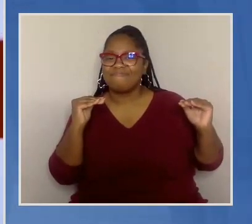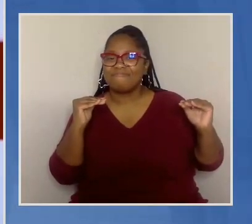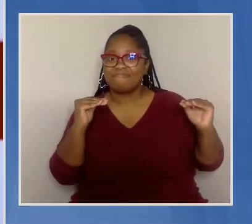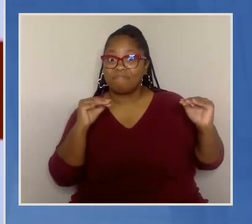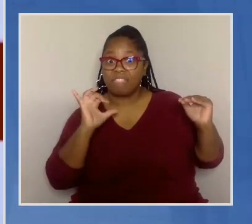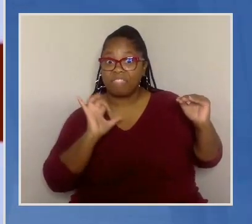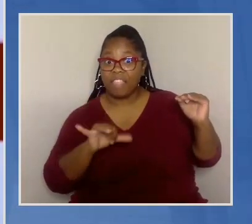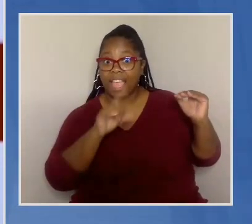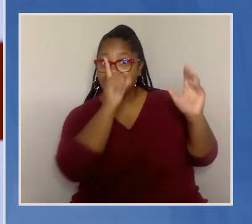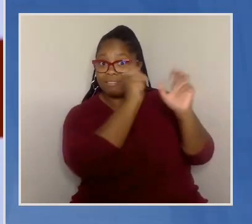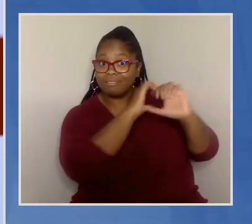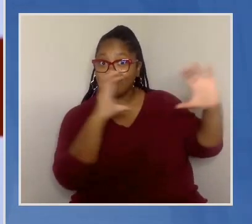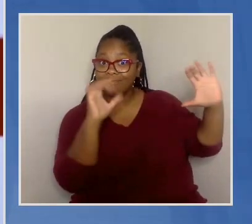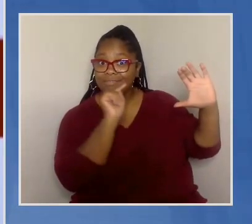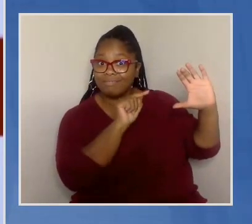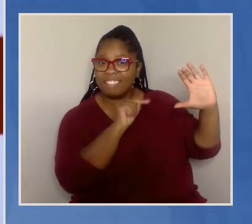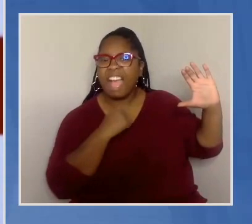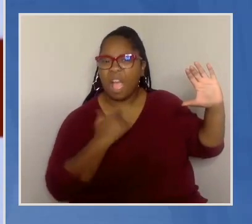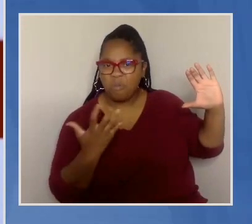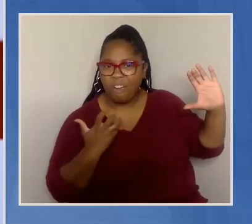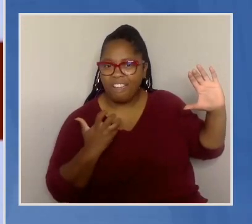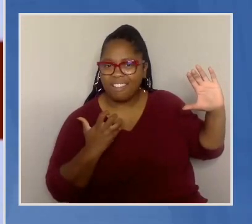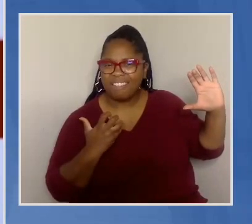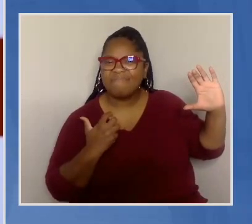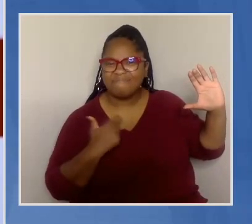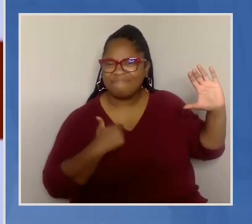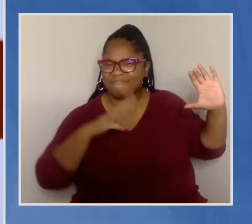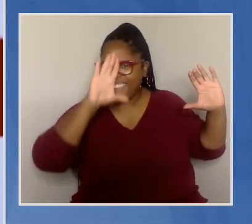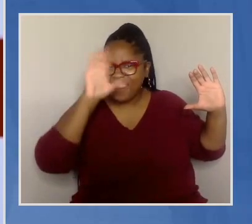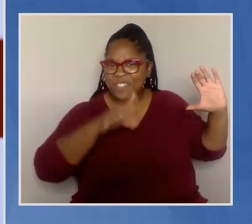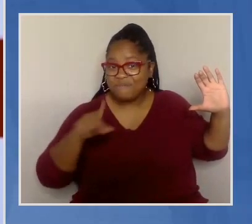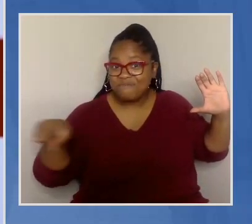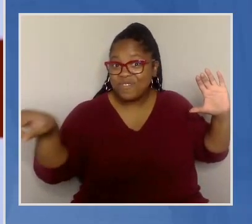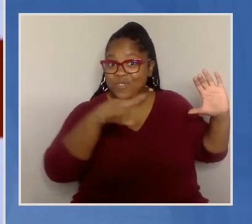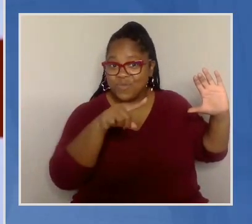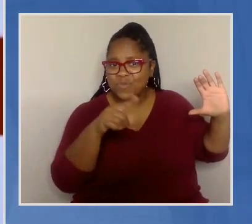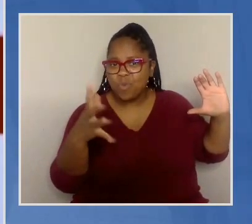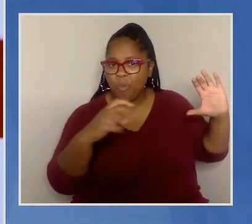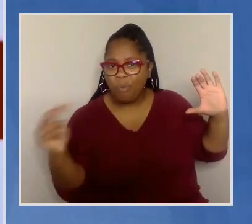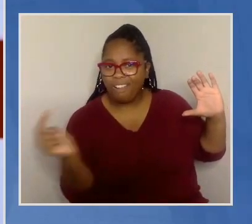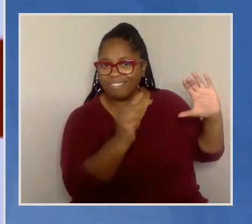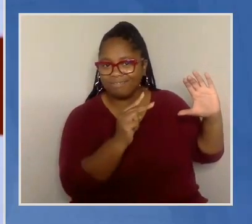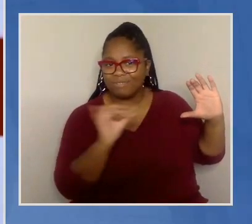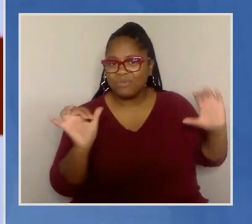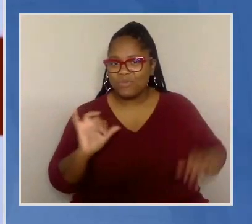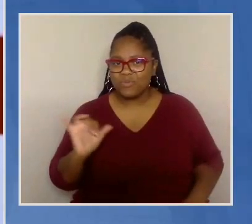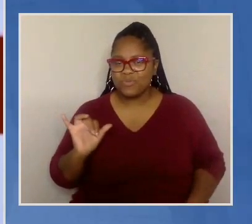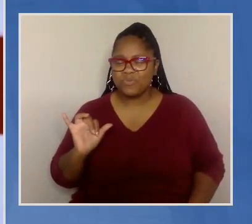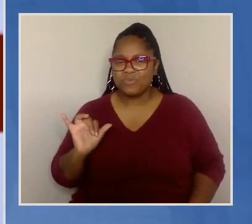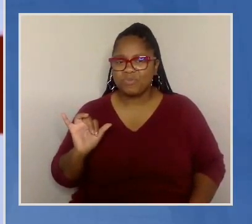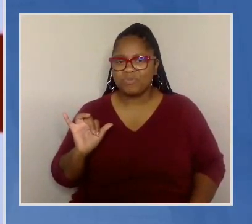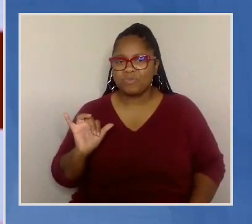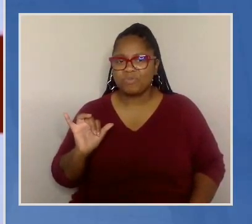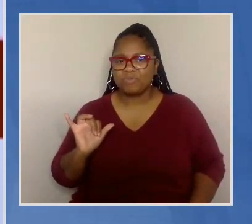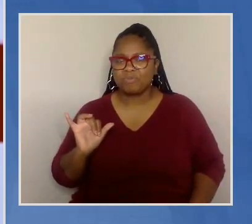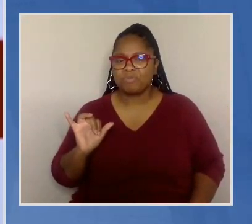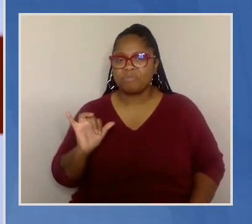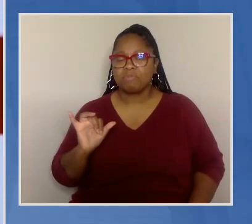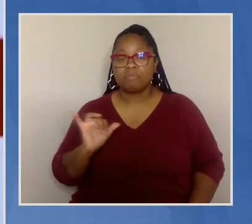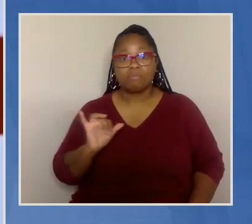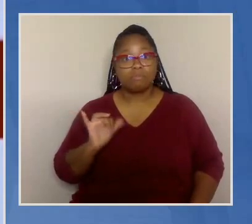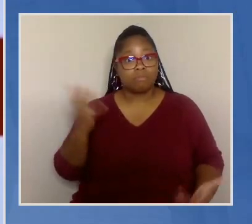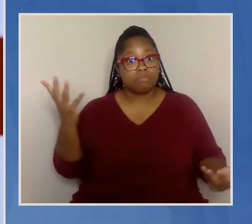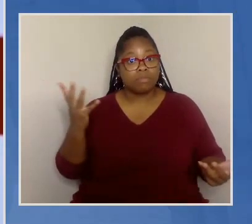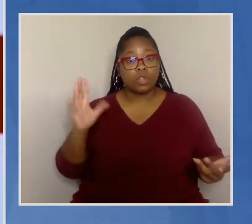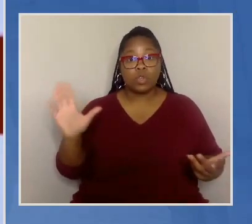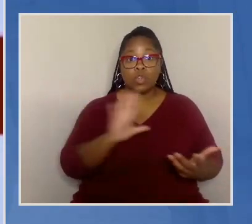That's what I want. And I know that that's what all of you want too. So what would you give to know